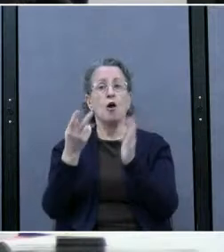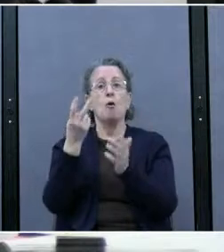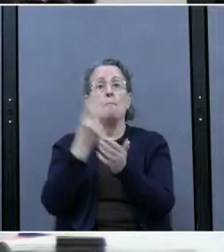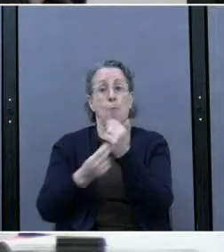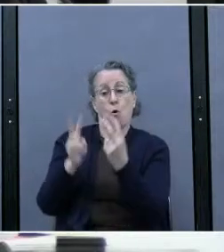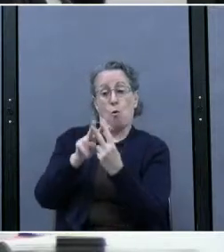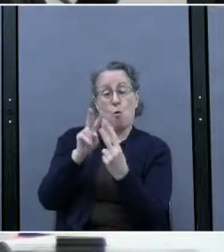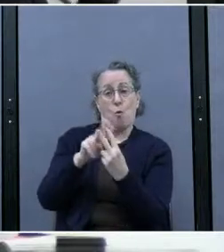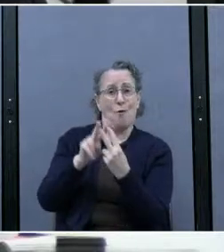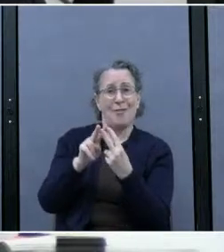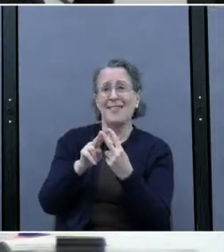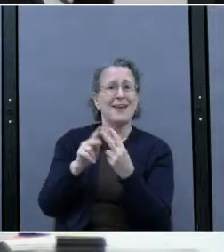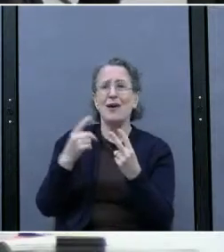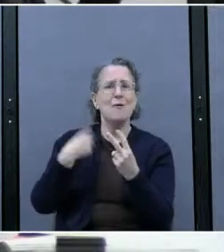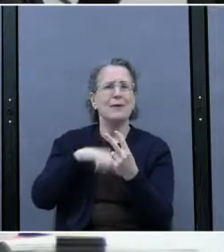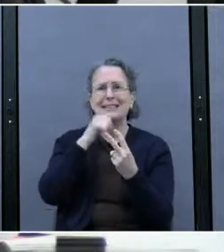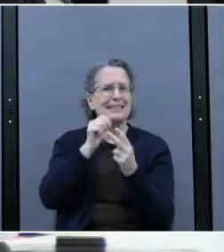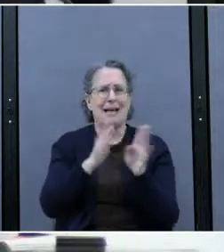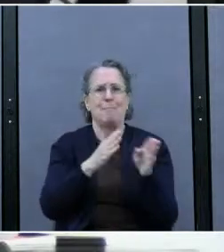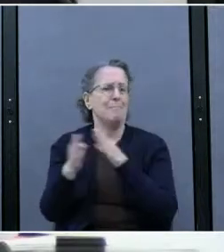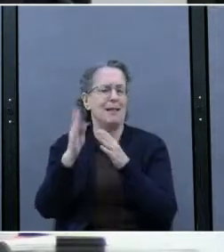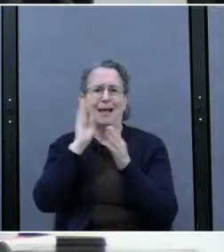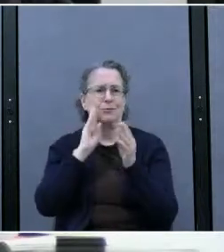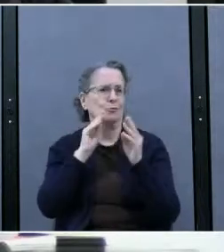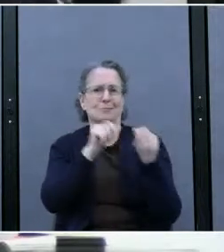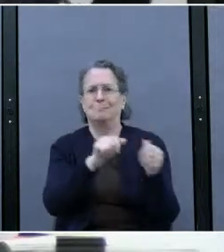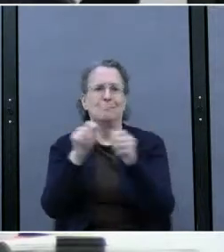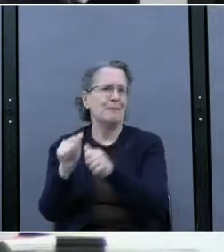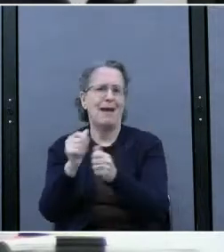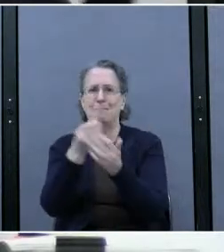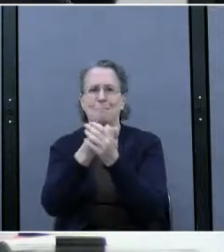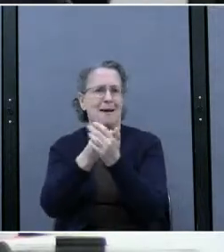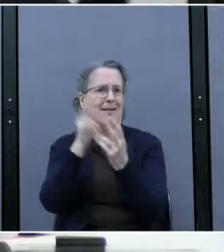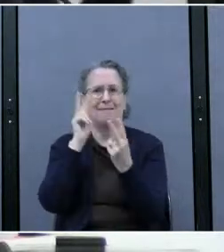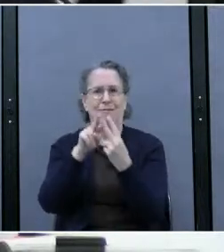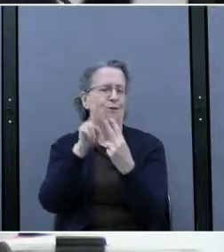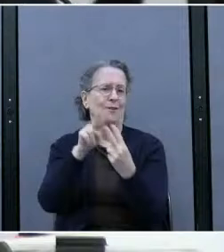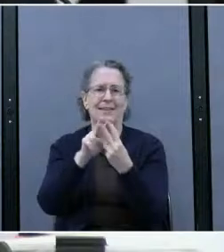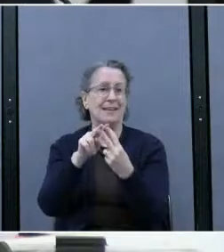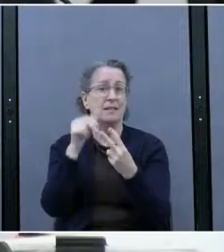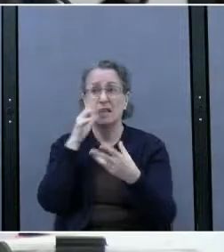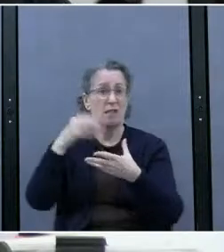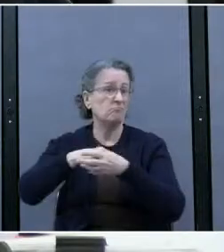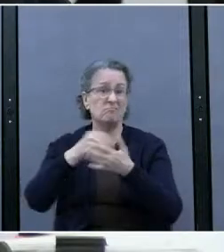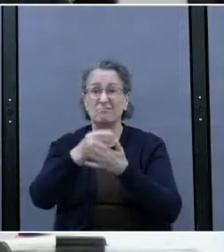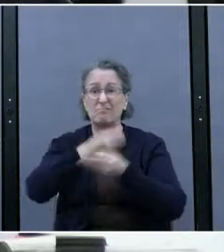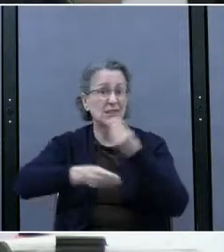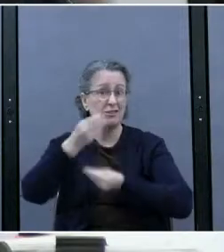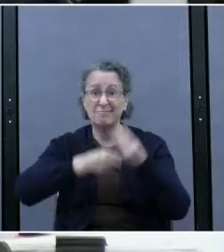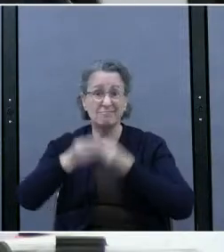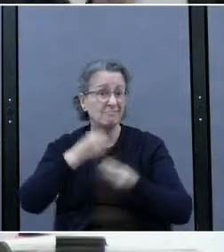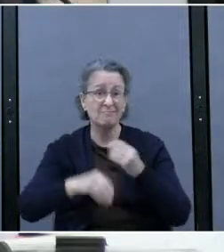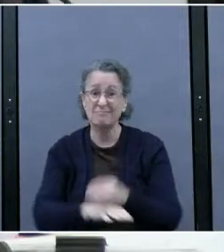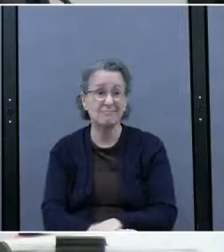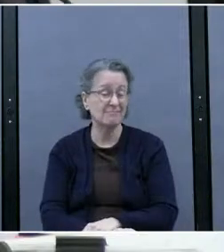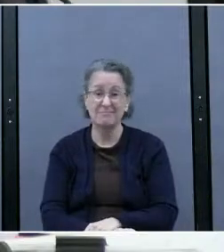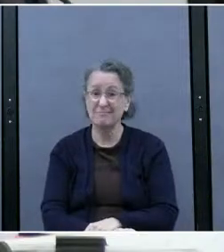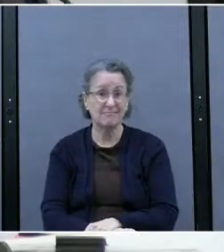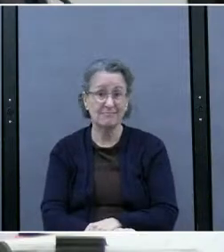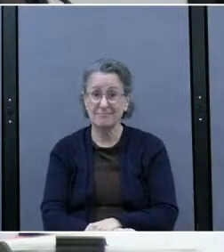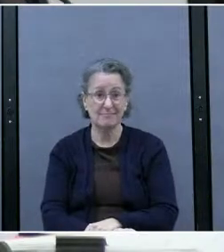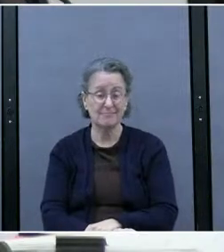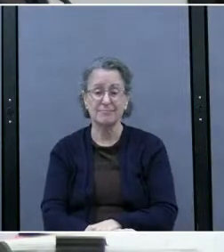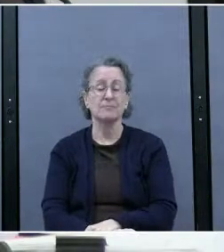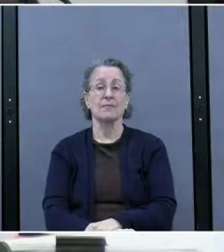unexpected expenditures insofar as they were not in the budget. So these